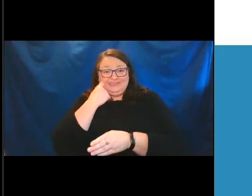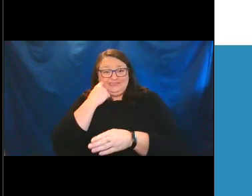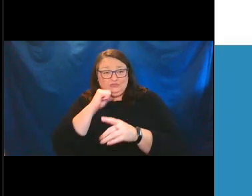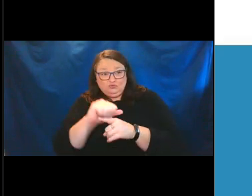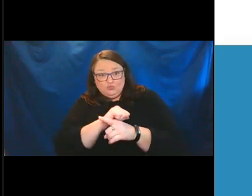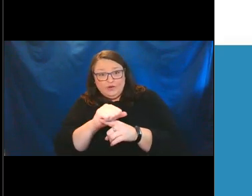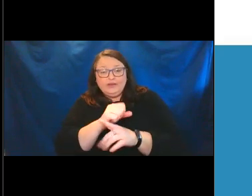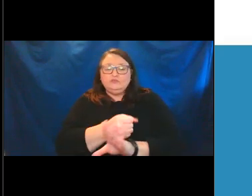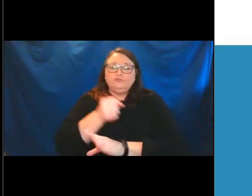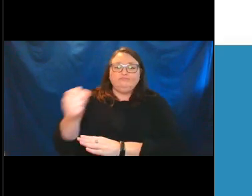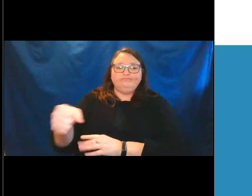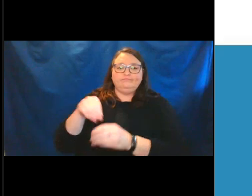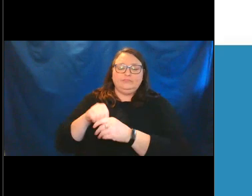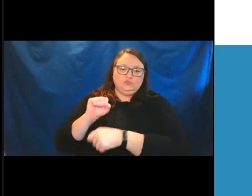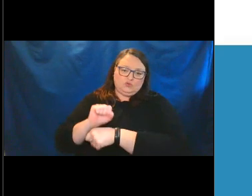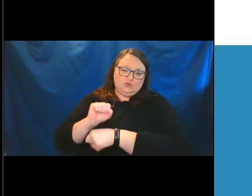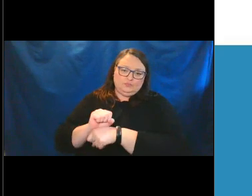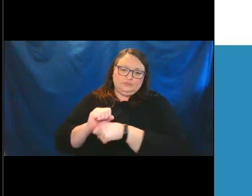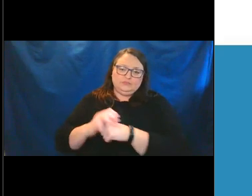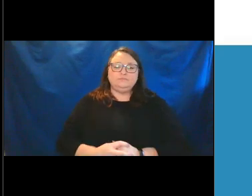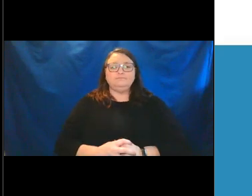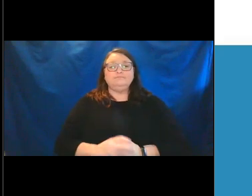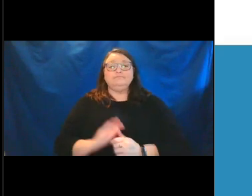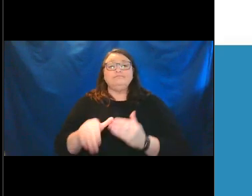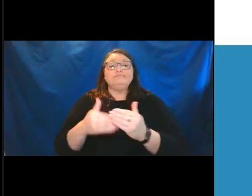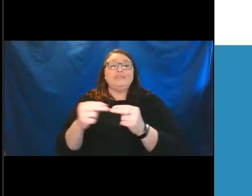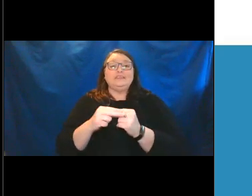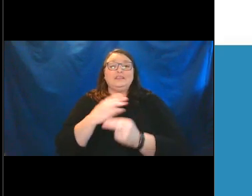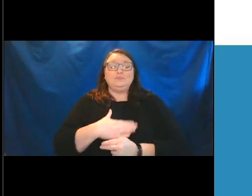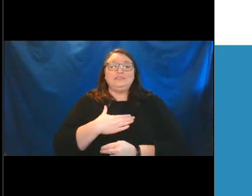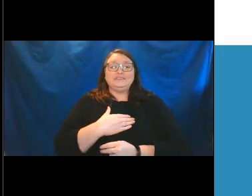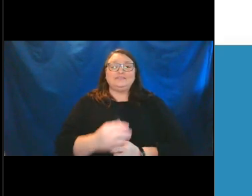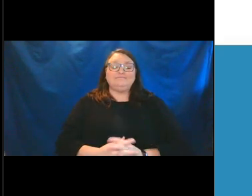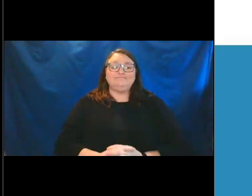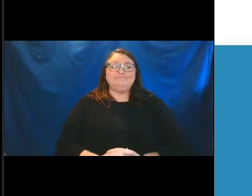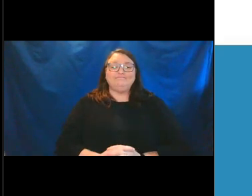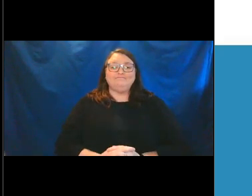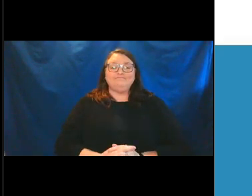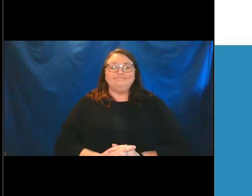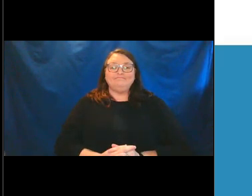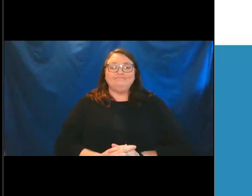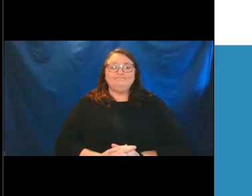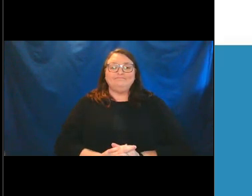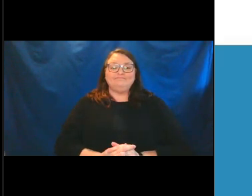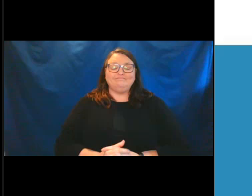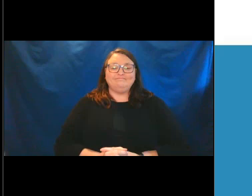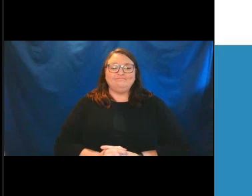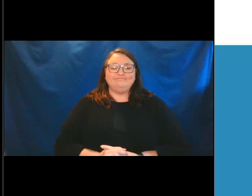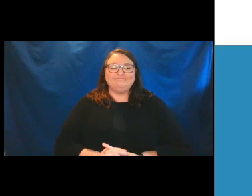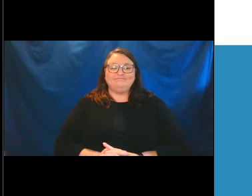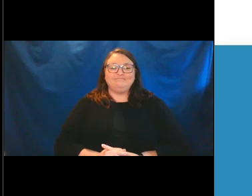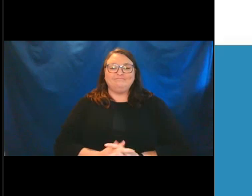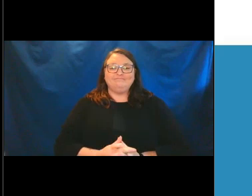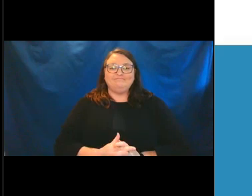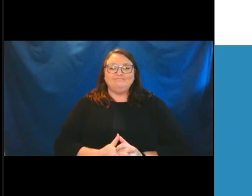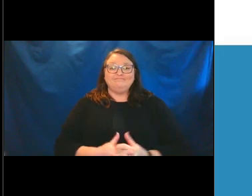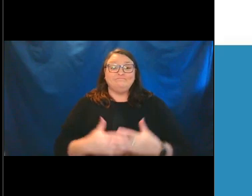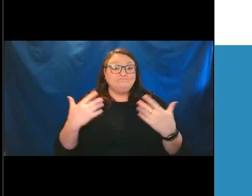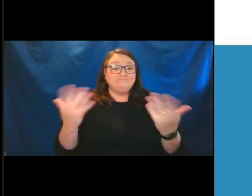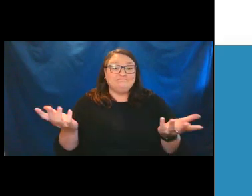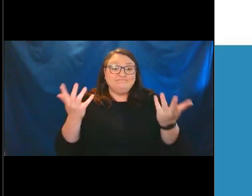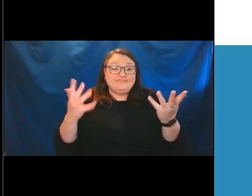jobs. Next slide, please. And